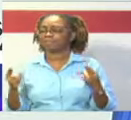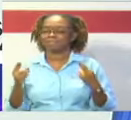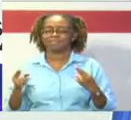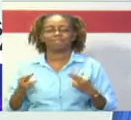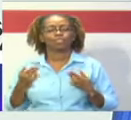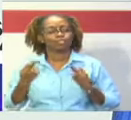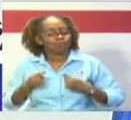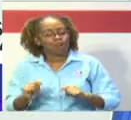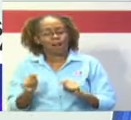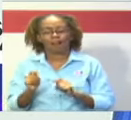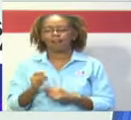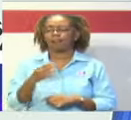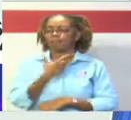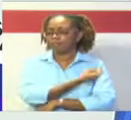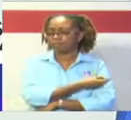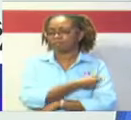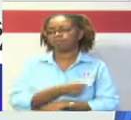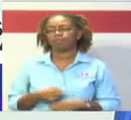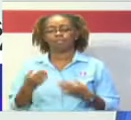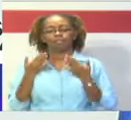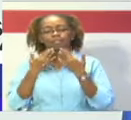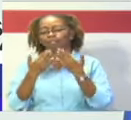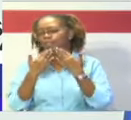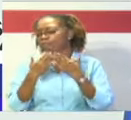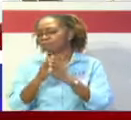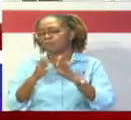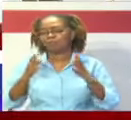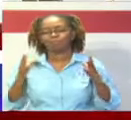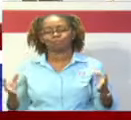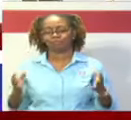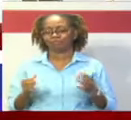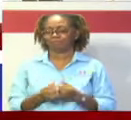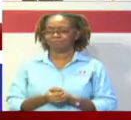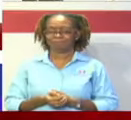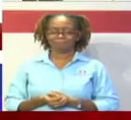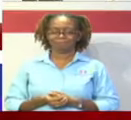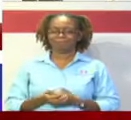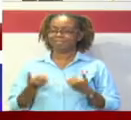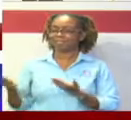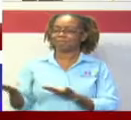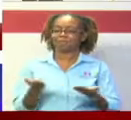vaccinated. Thank you very much, Al, and I now pass you over Dr. Hines.